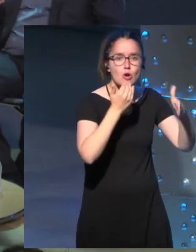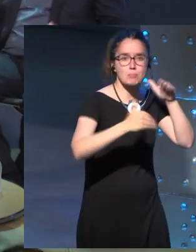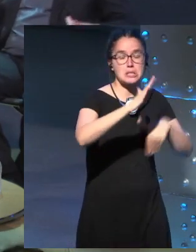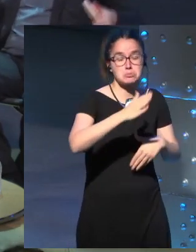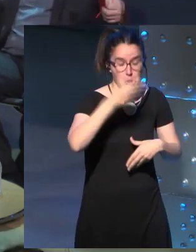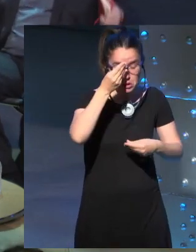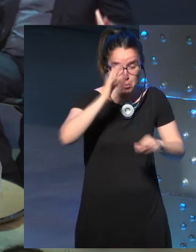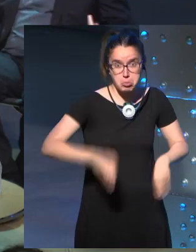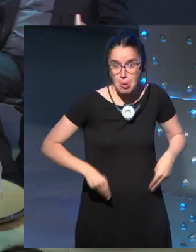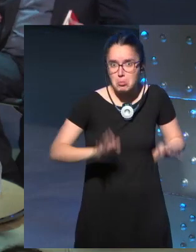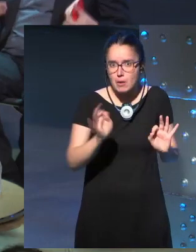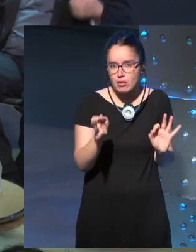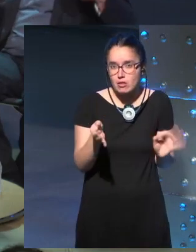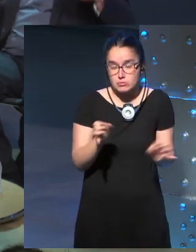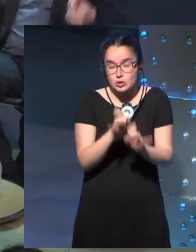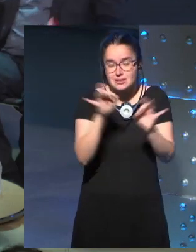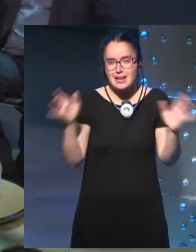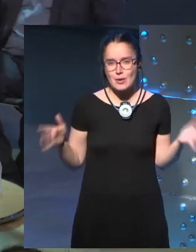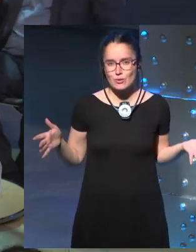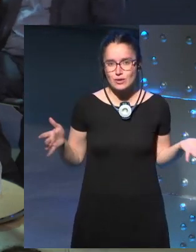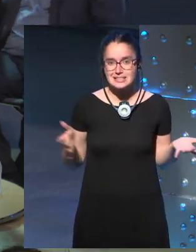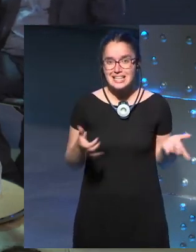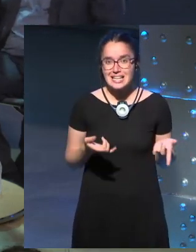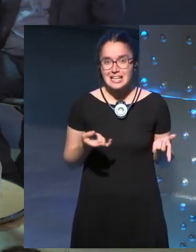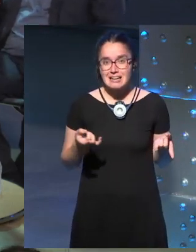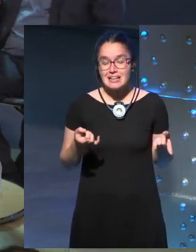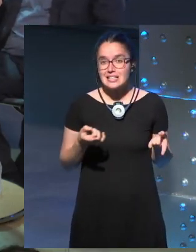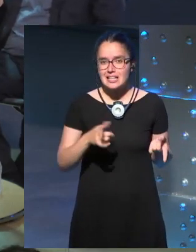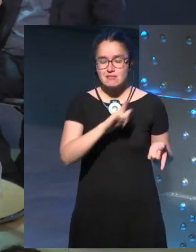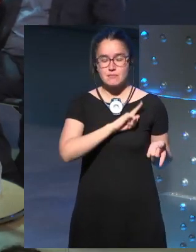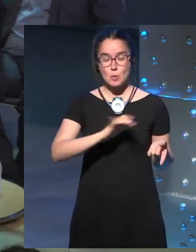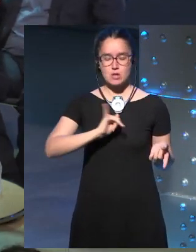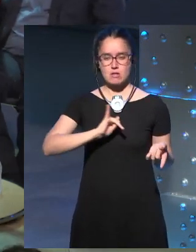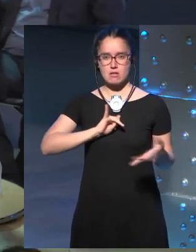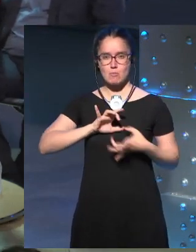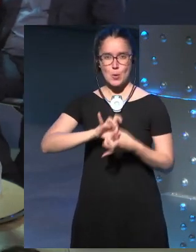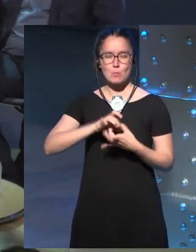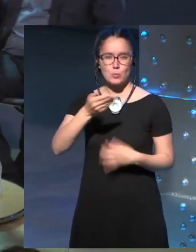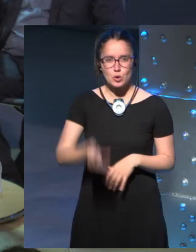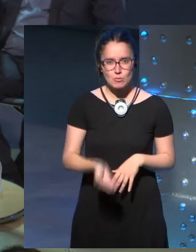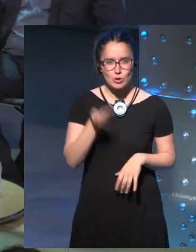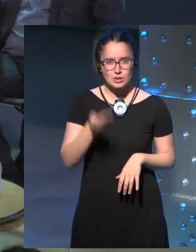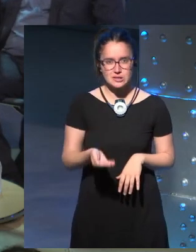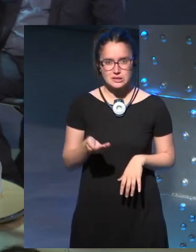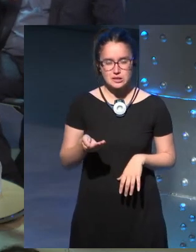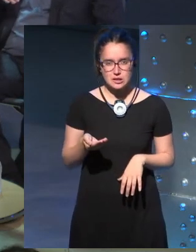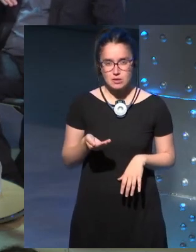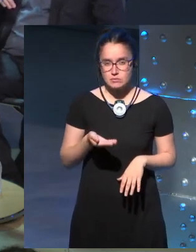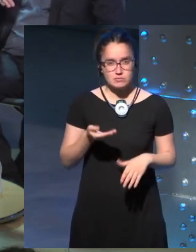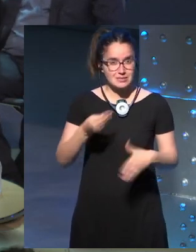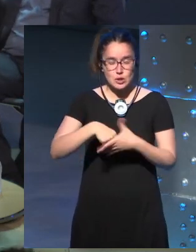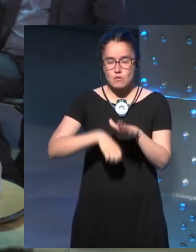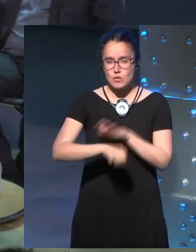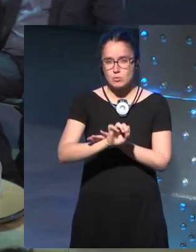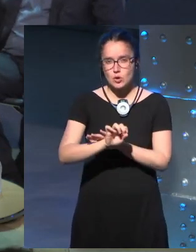that it's more than a team, and they believe in that. So obviously, these type of signs of identity